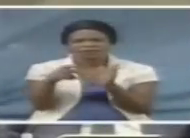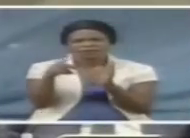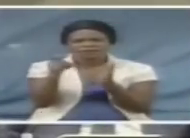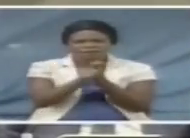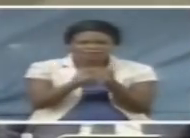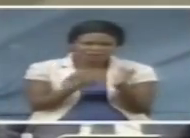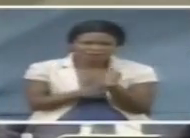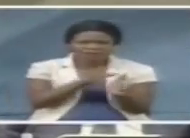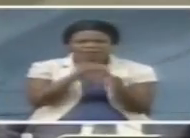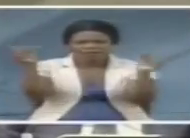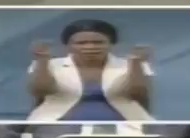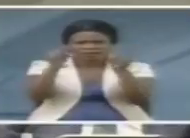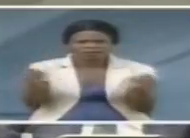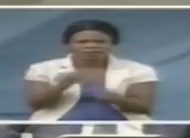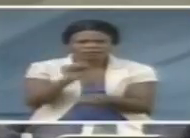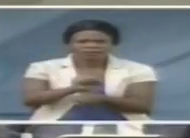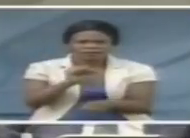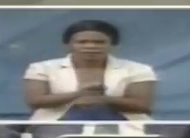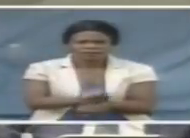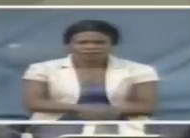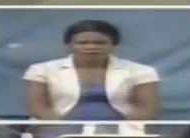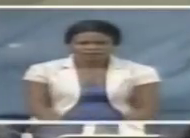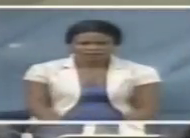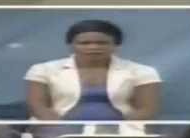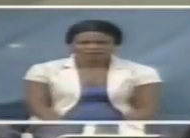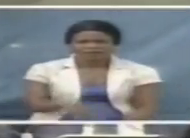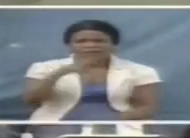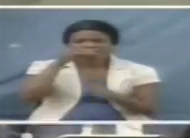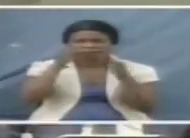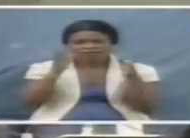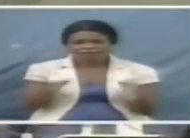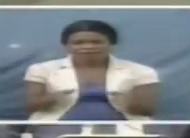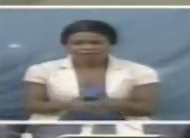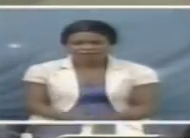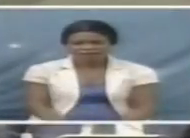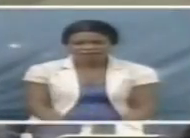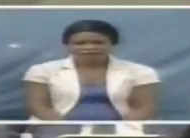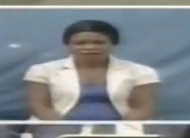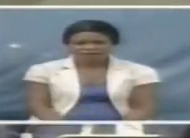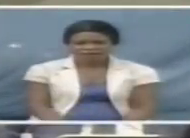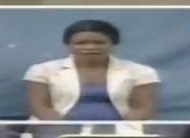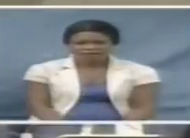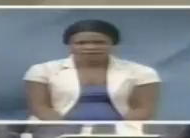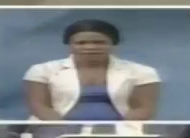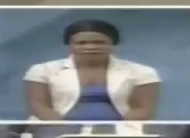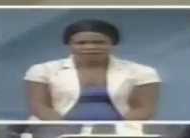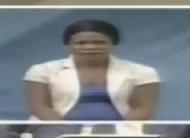Policy, regulatory, and structural reforms. Mr. Speaker,